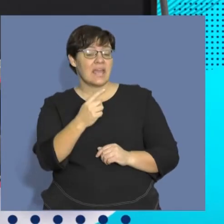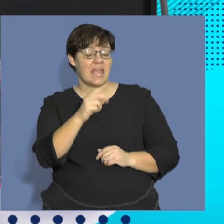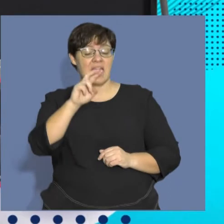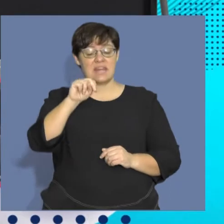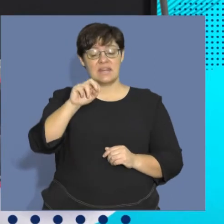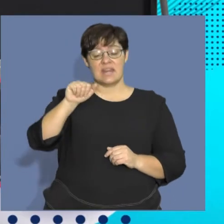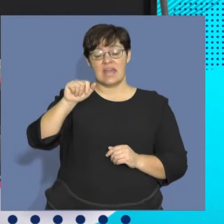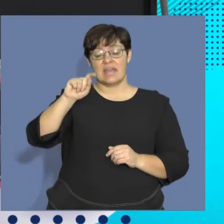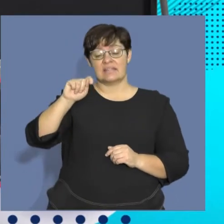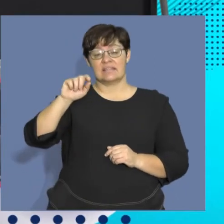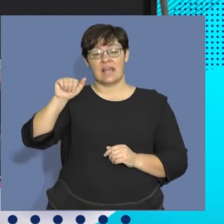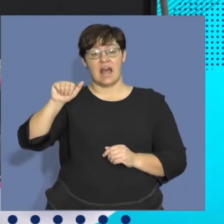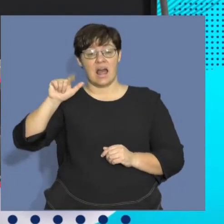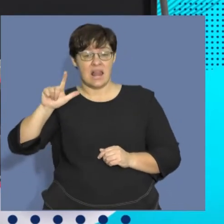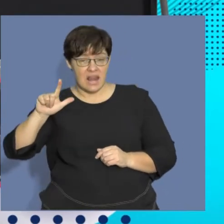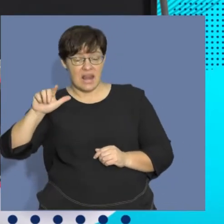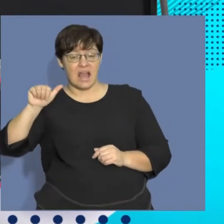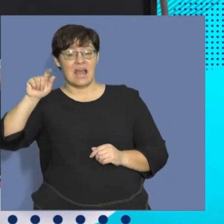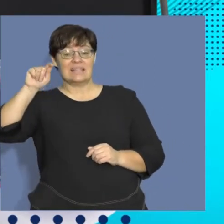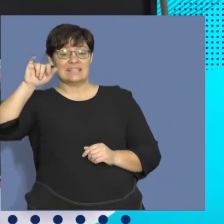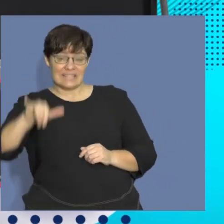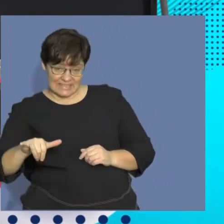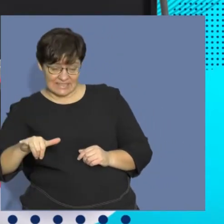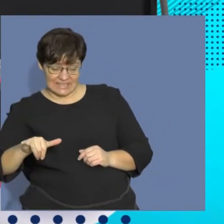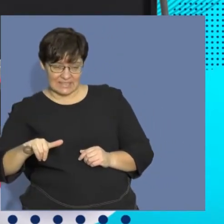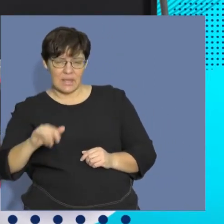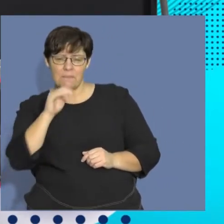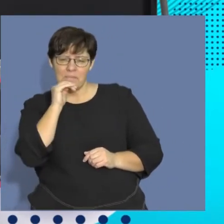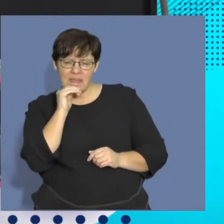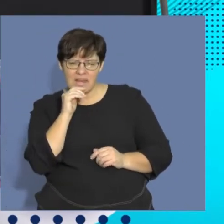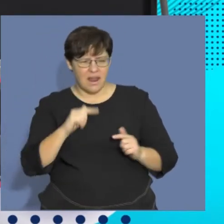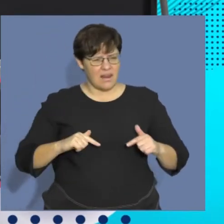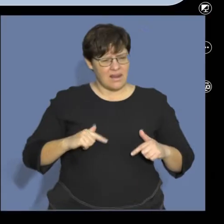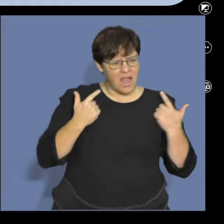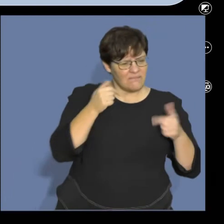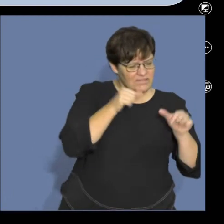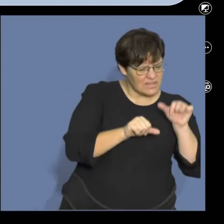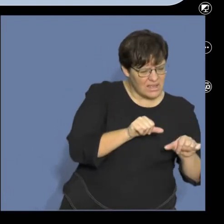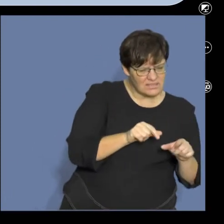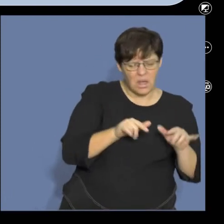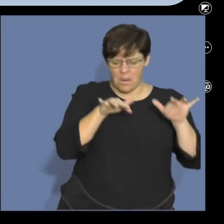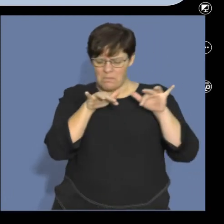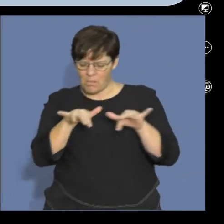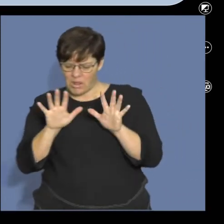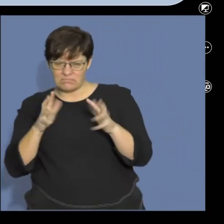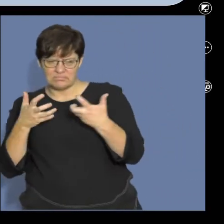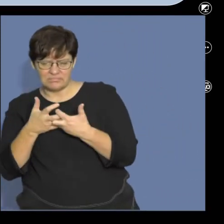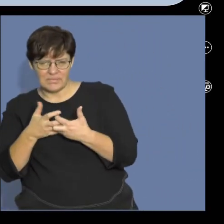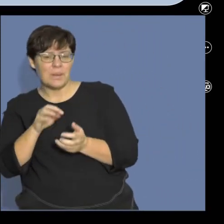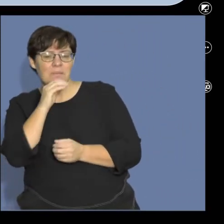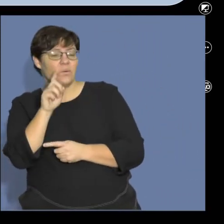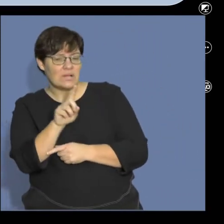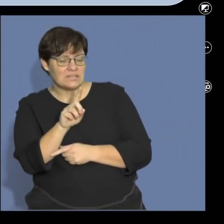about natality in terms of life sciences and populations, we're talking about